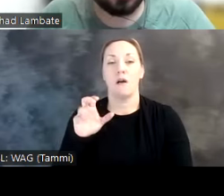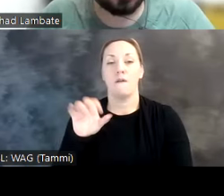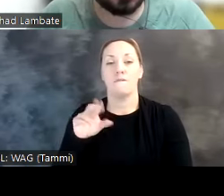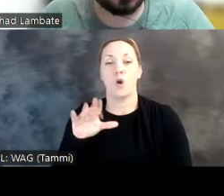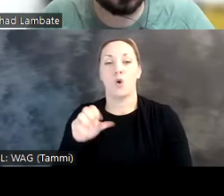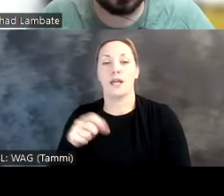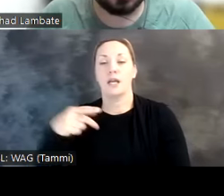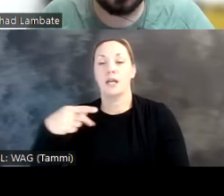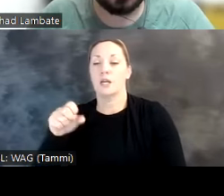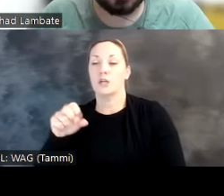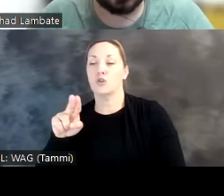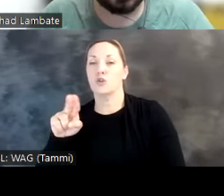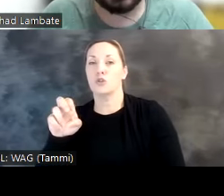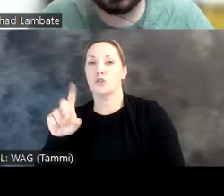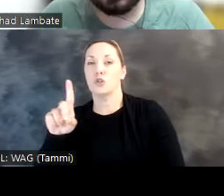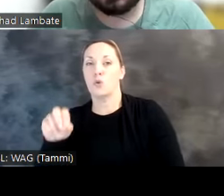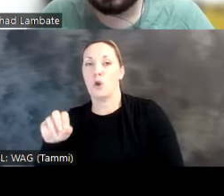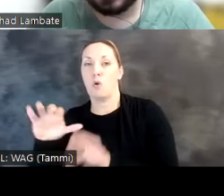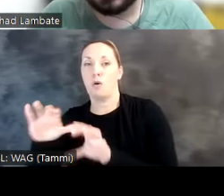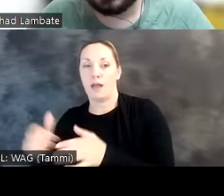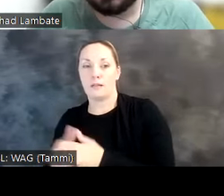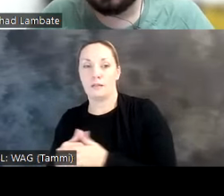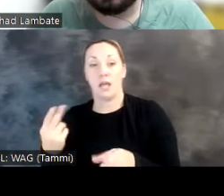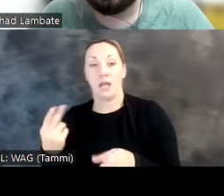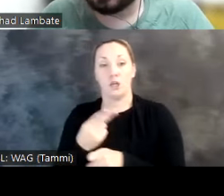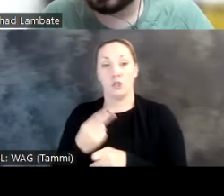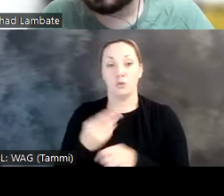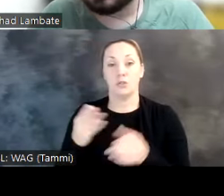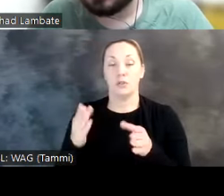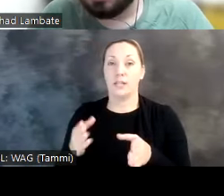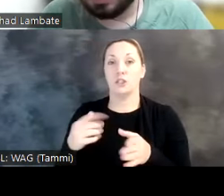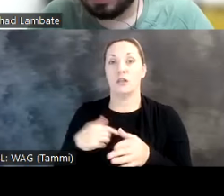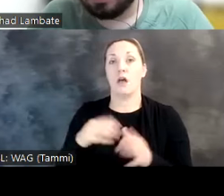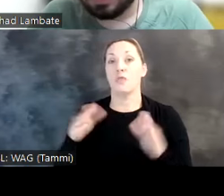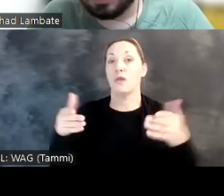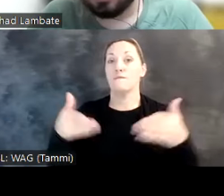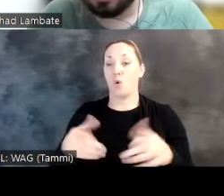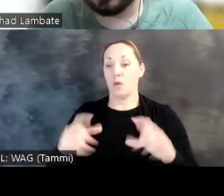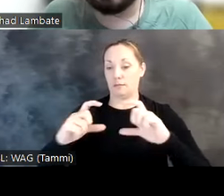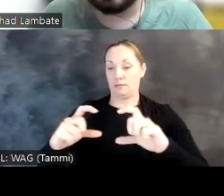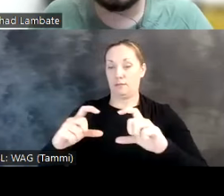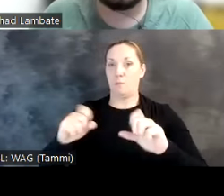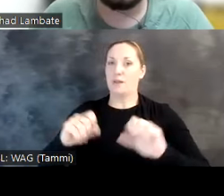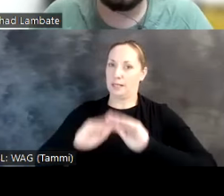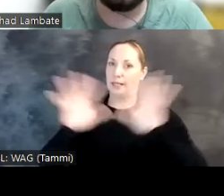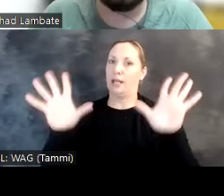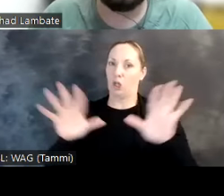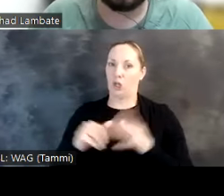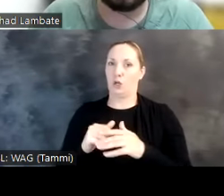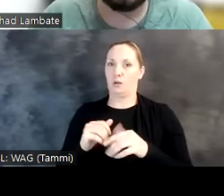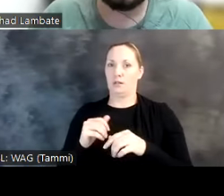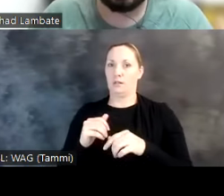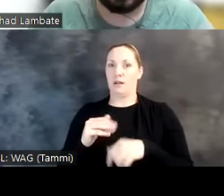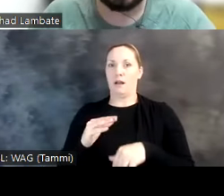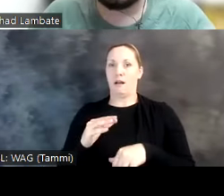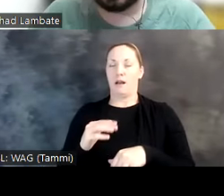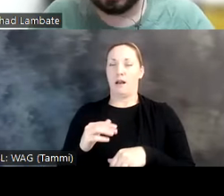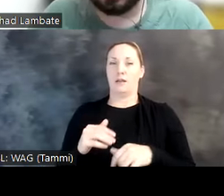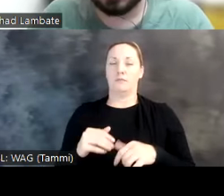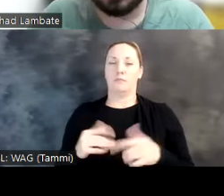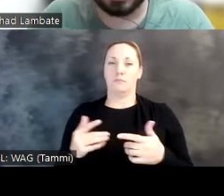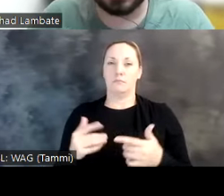the user agent determines that the focus must be made evident on the basis of